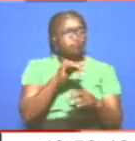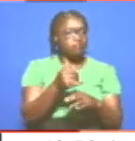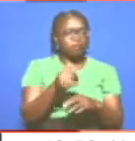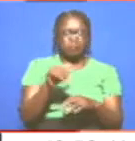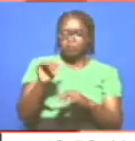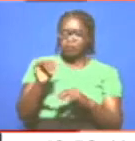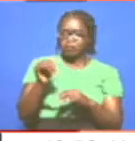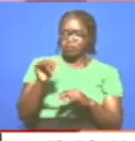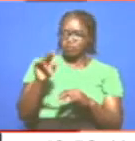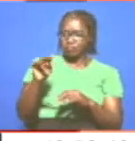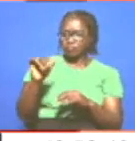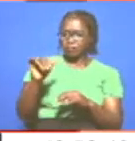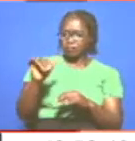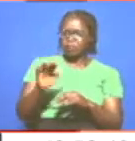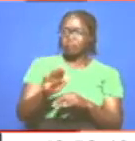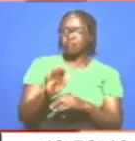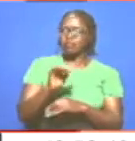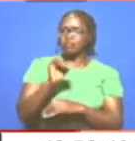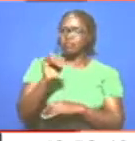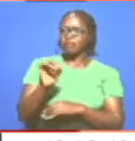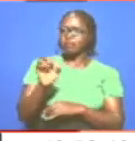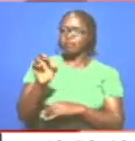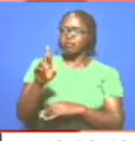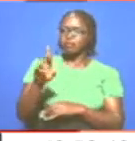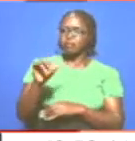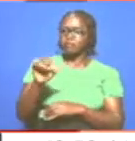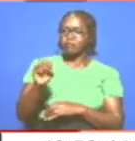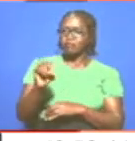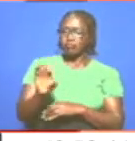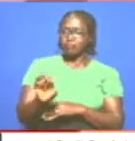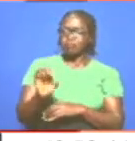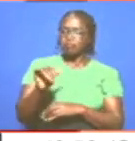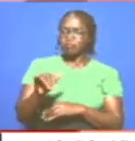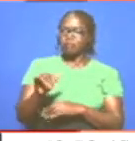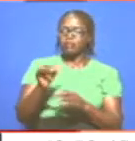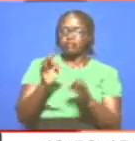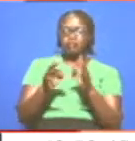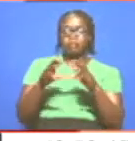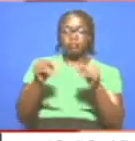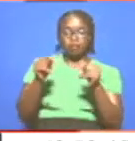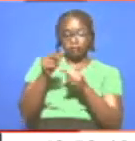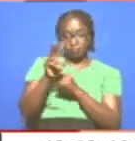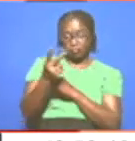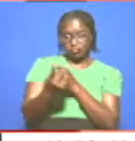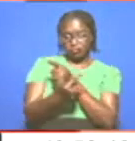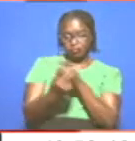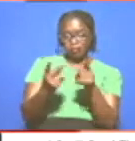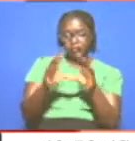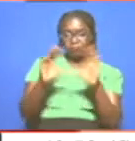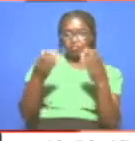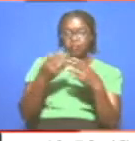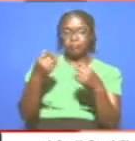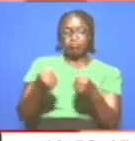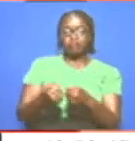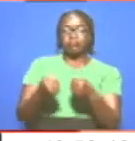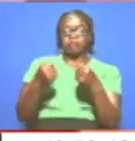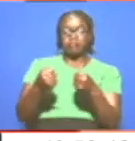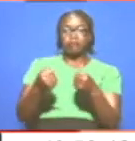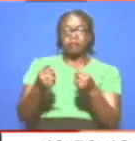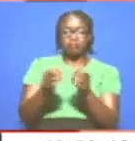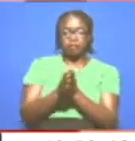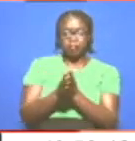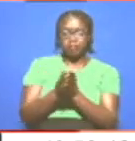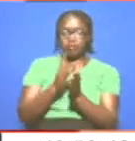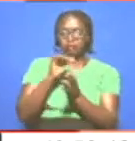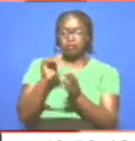if we qualify on those two, then we qualify for the World Cup. So we need her to support us on those two tours, yeah, so that we can move the